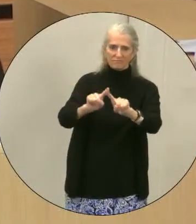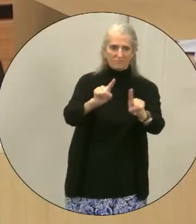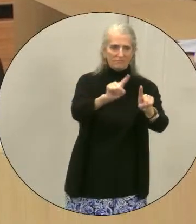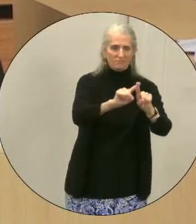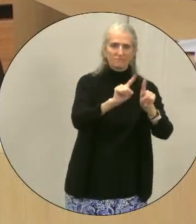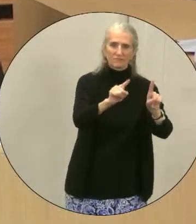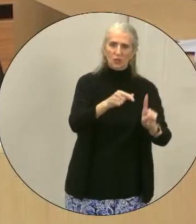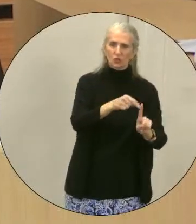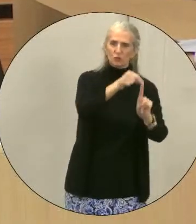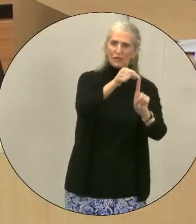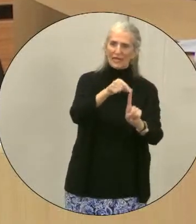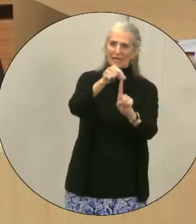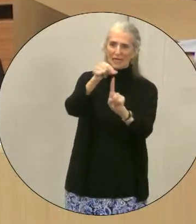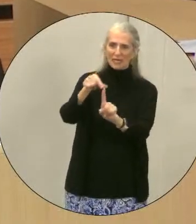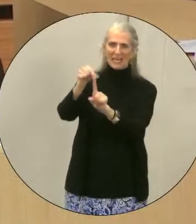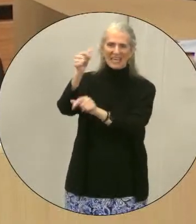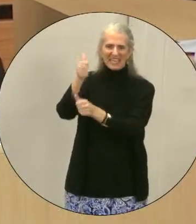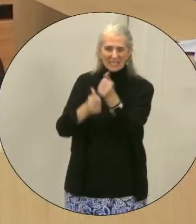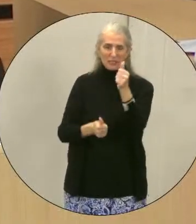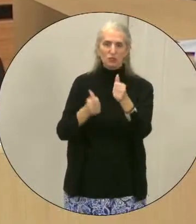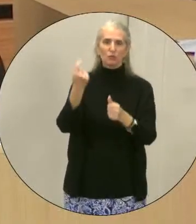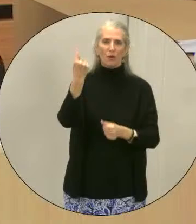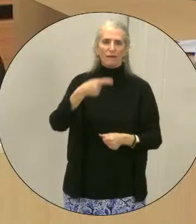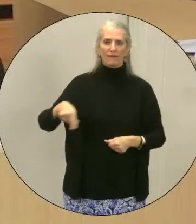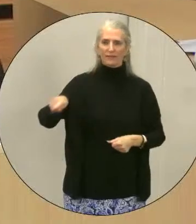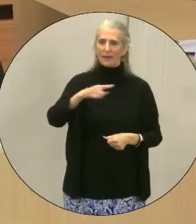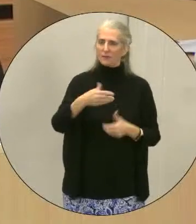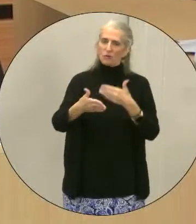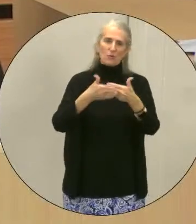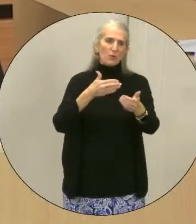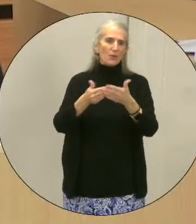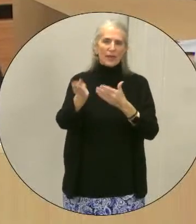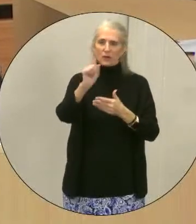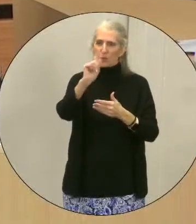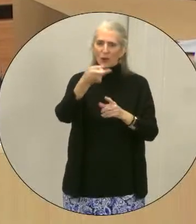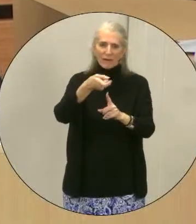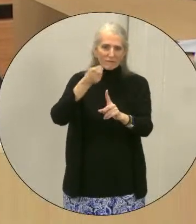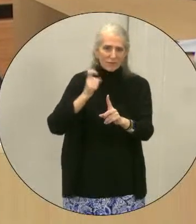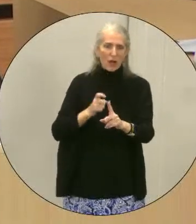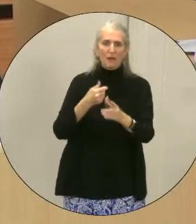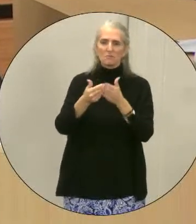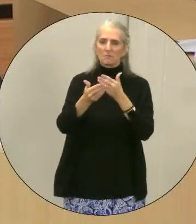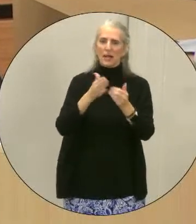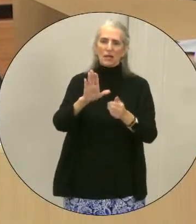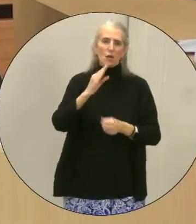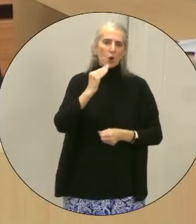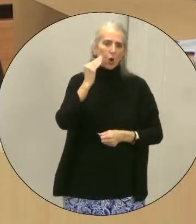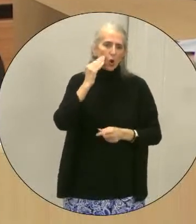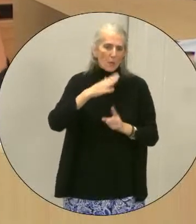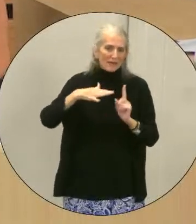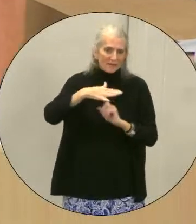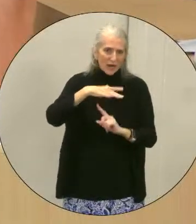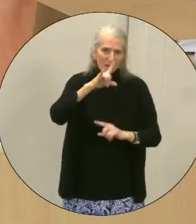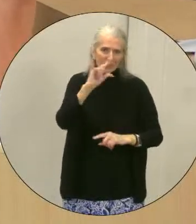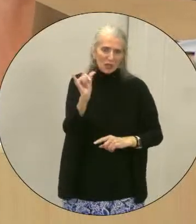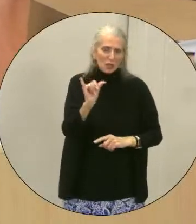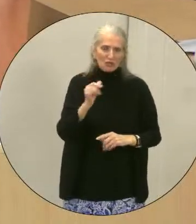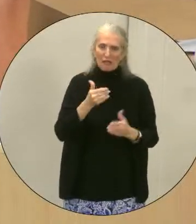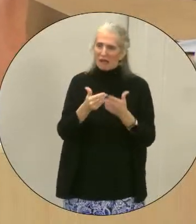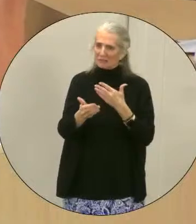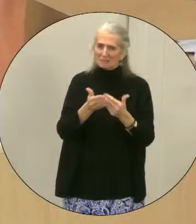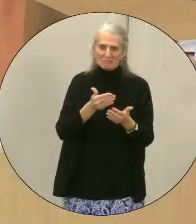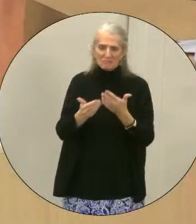And every single one of them, no matter where they come from, what their home environment is, and